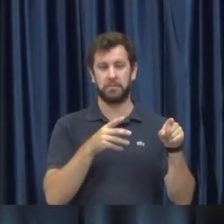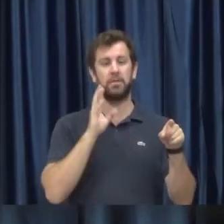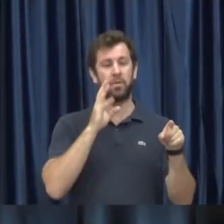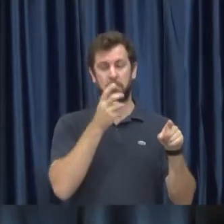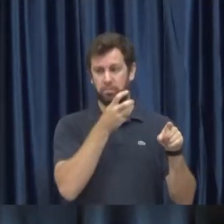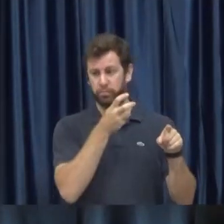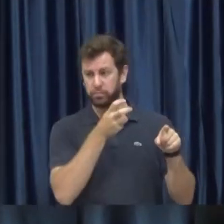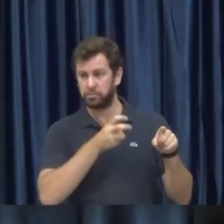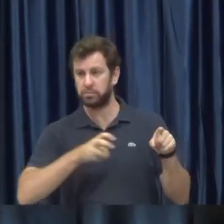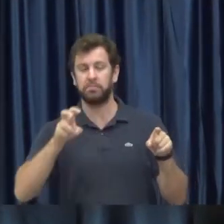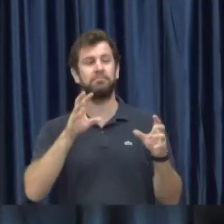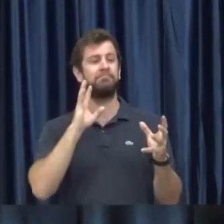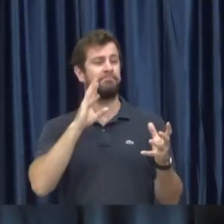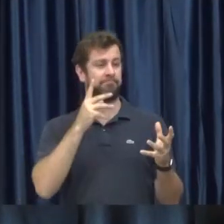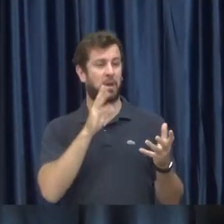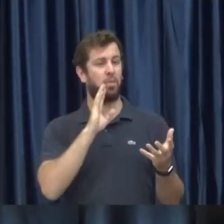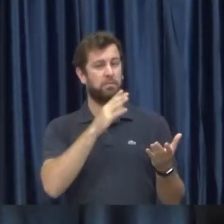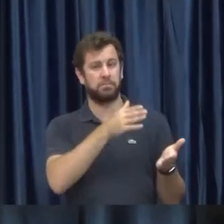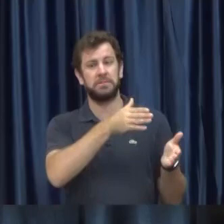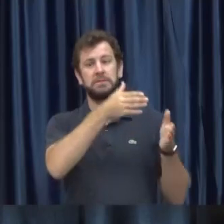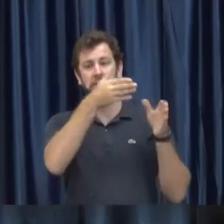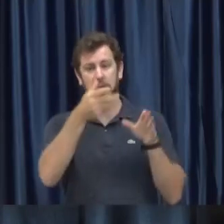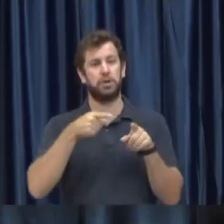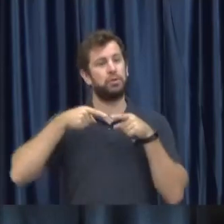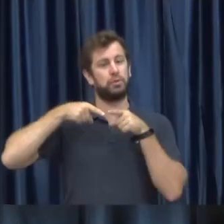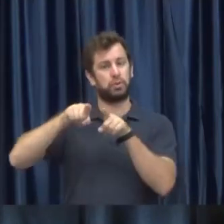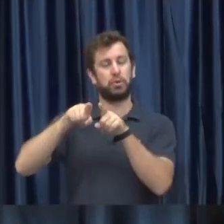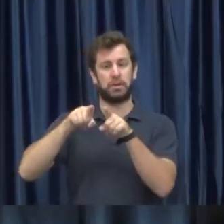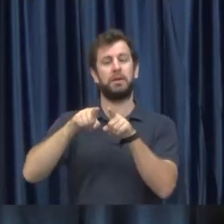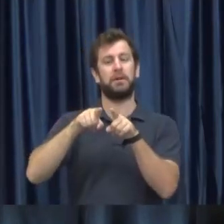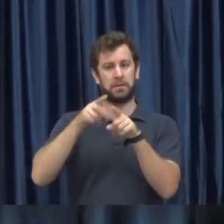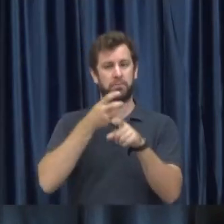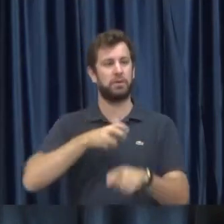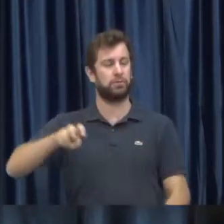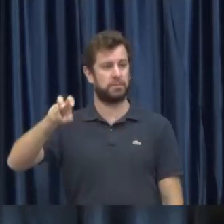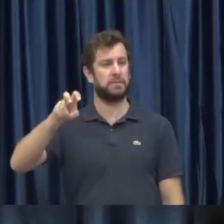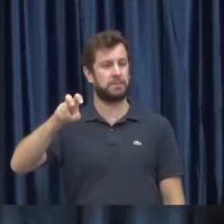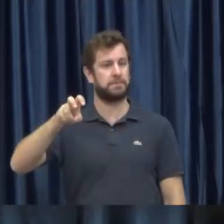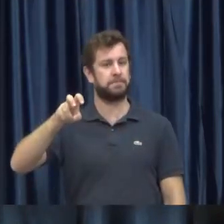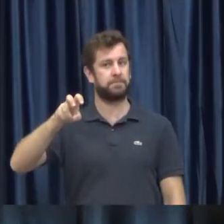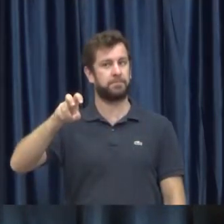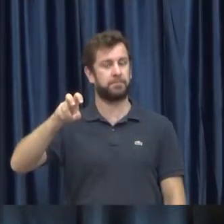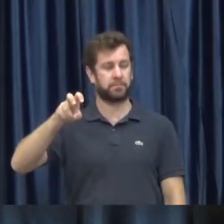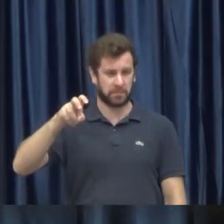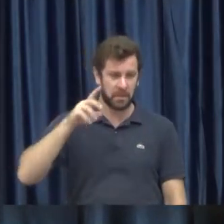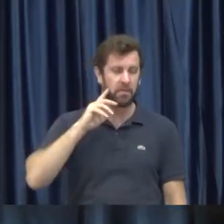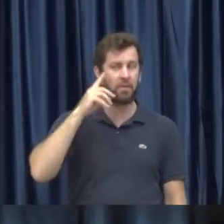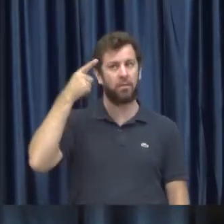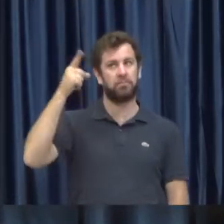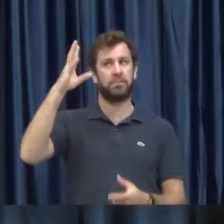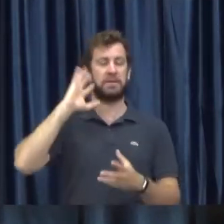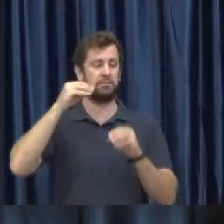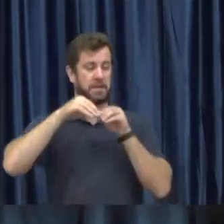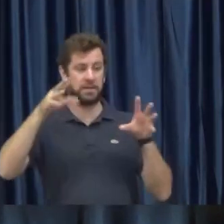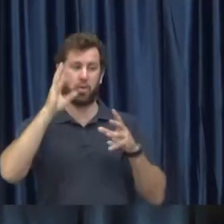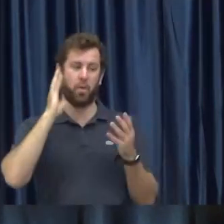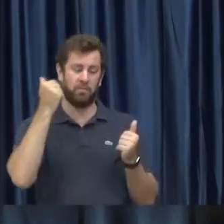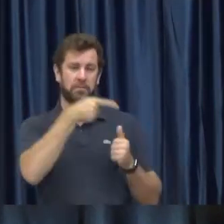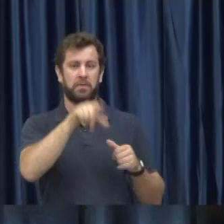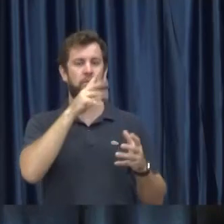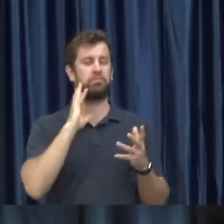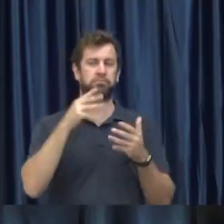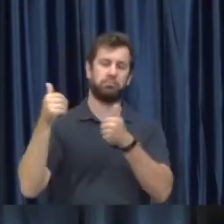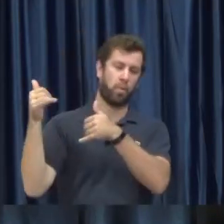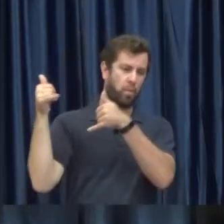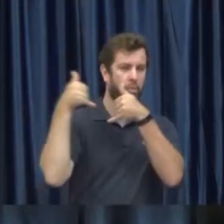on the pilgrimage. And inshallah, they will get a great reward. But the reality is, the